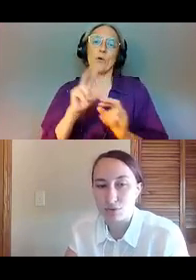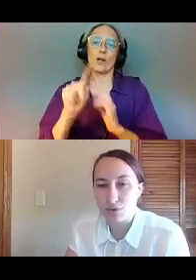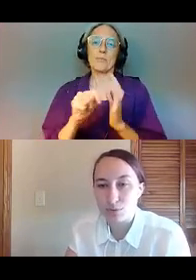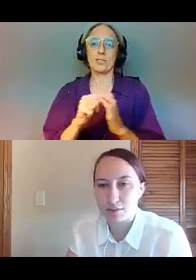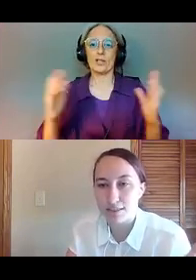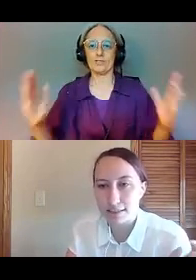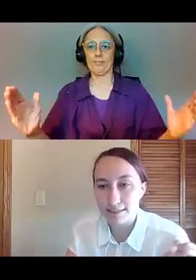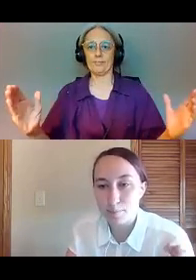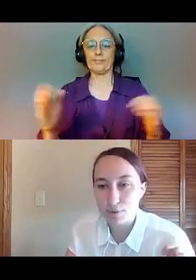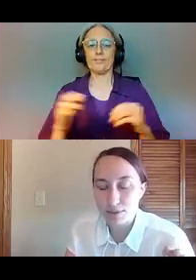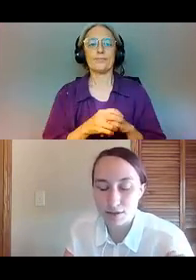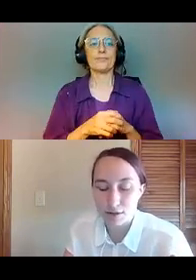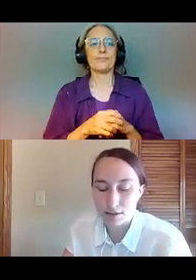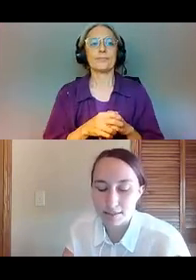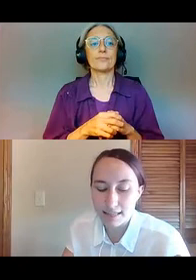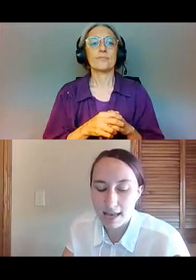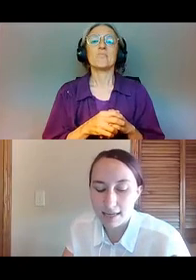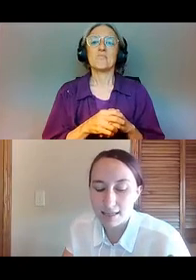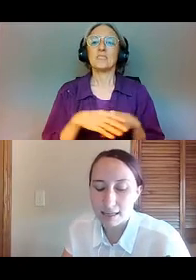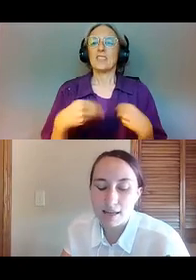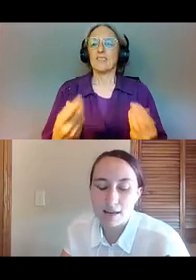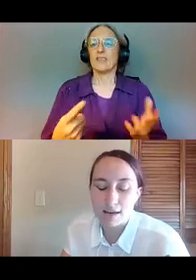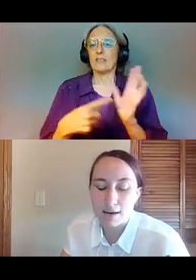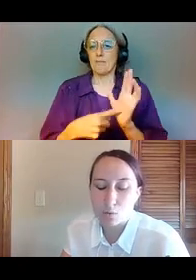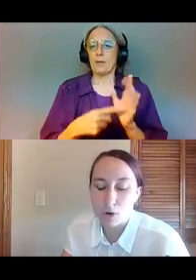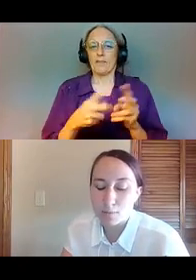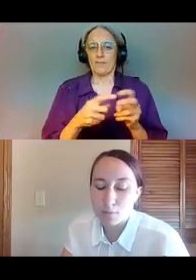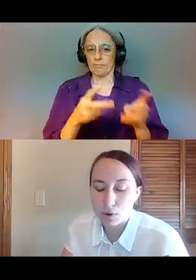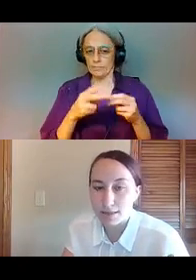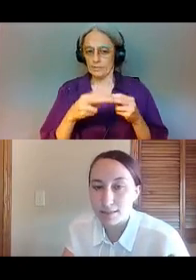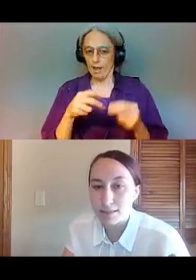And to use one of these examples here on the slide,